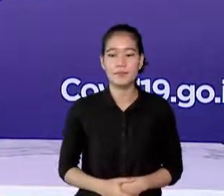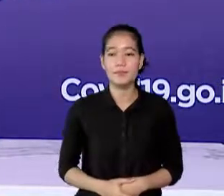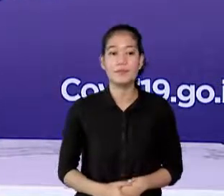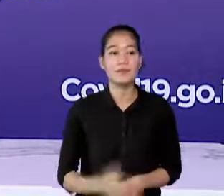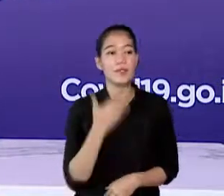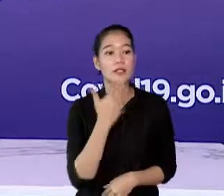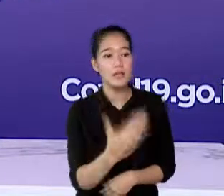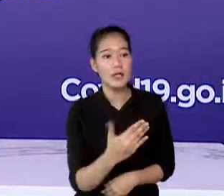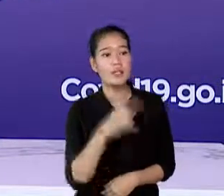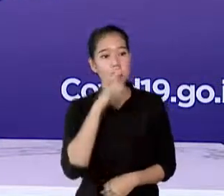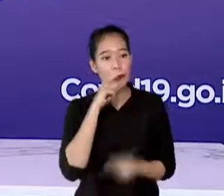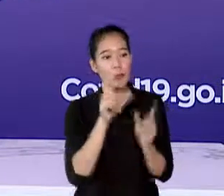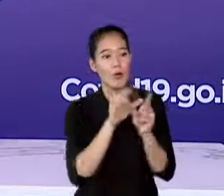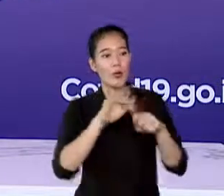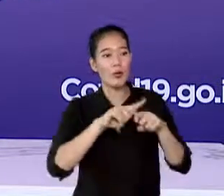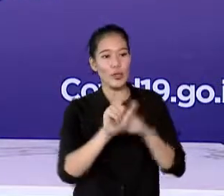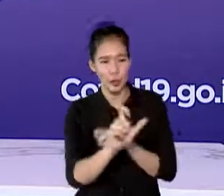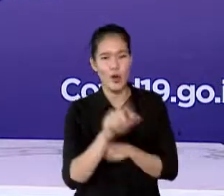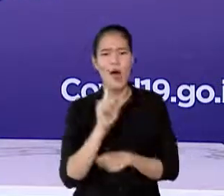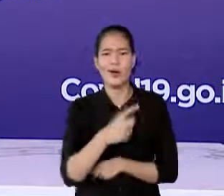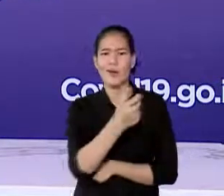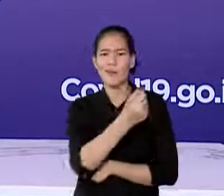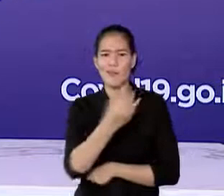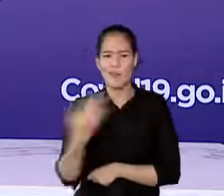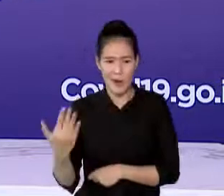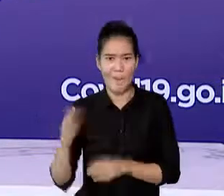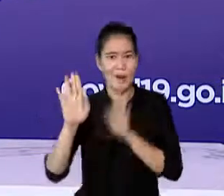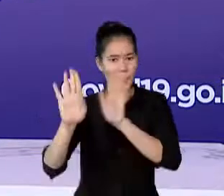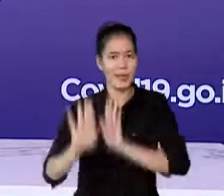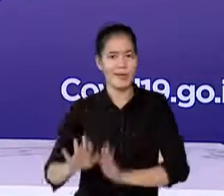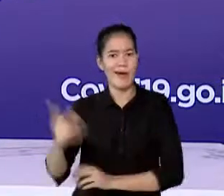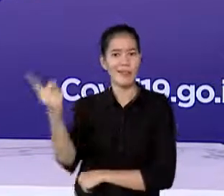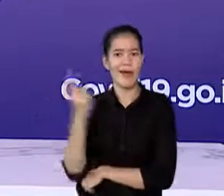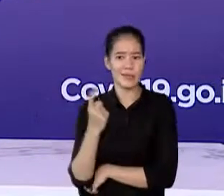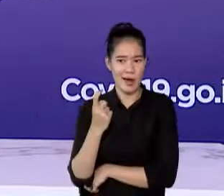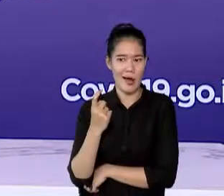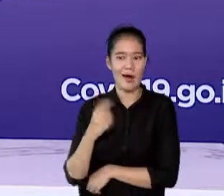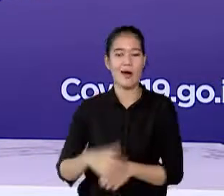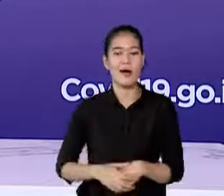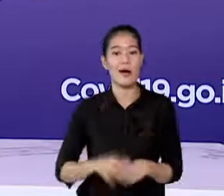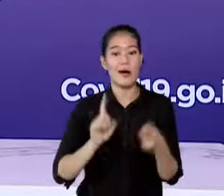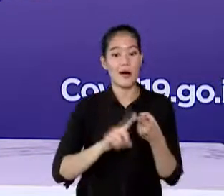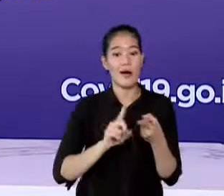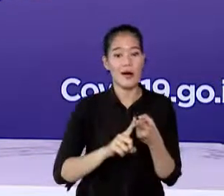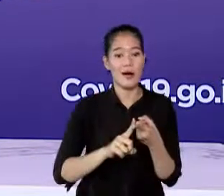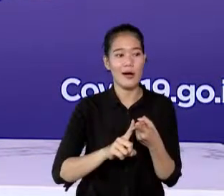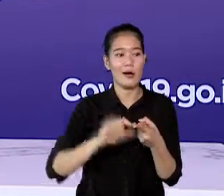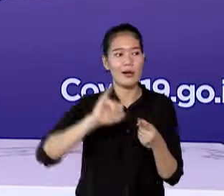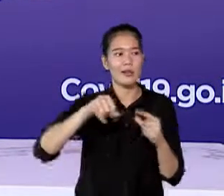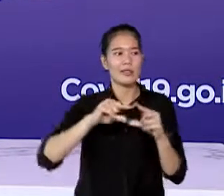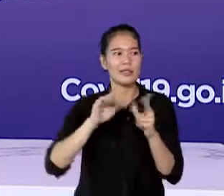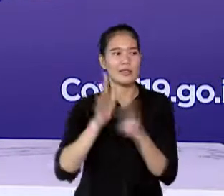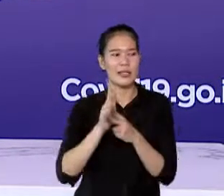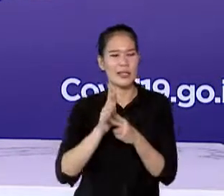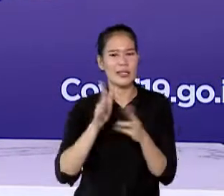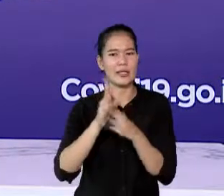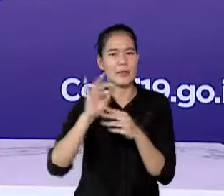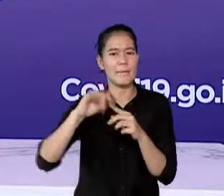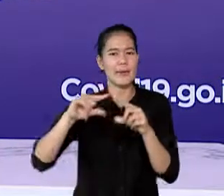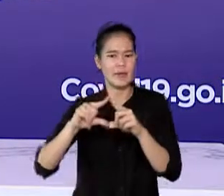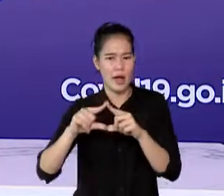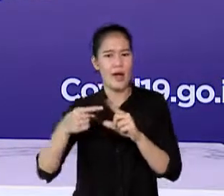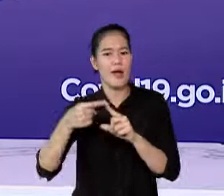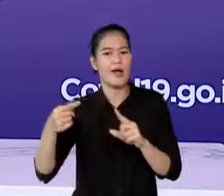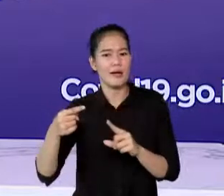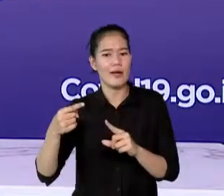Thank you, Professor. There are a few questions coming in already from the media. First one is from John Macbeth, Asia Times,